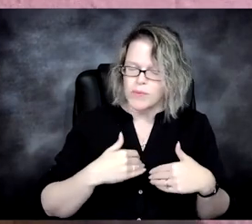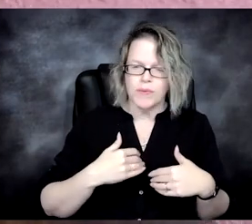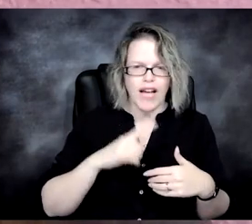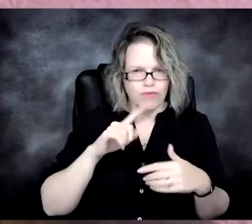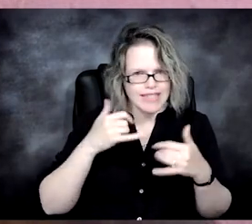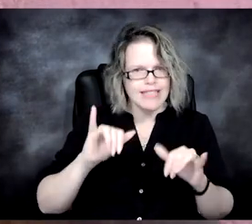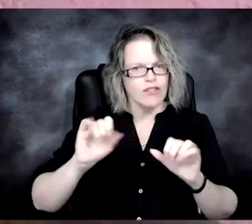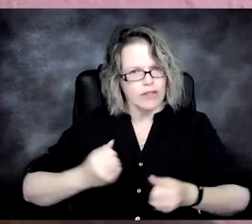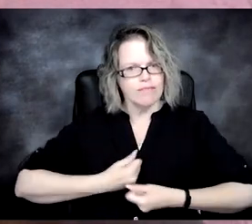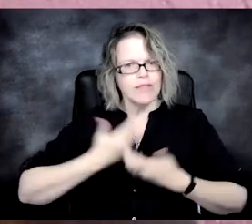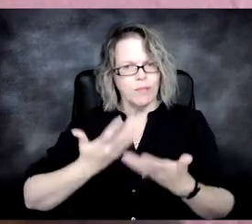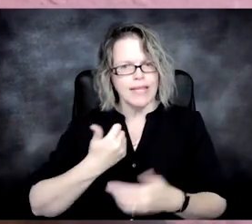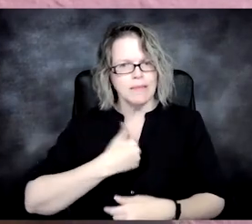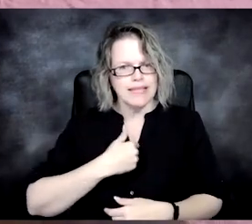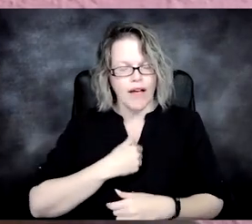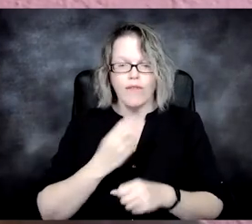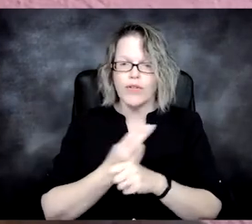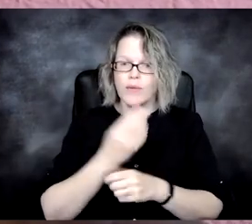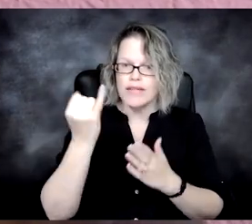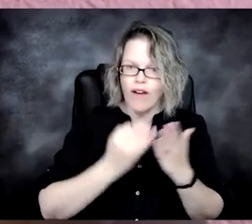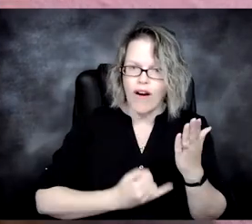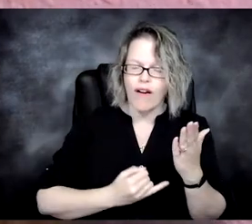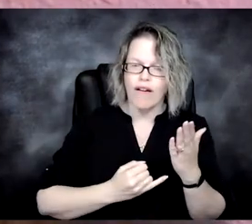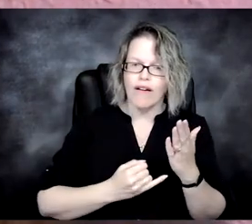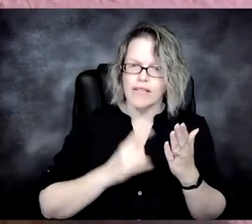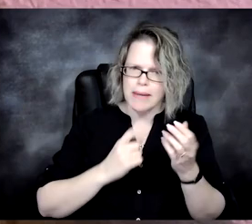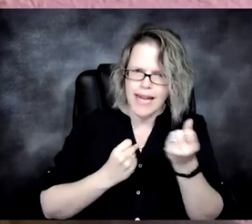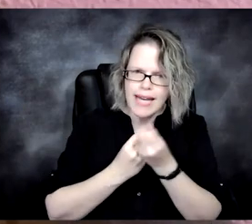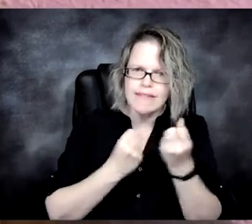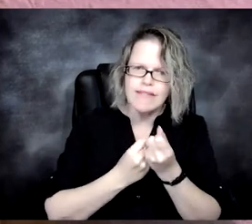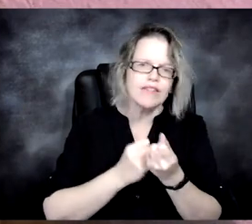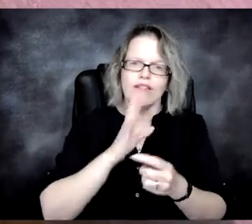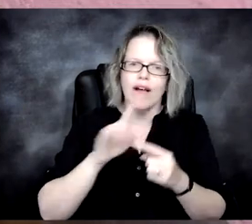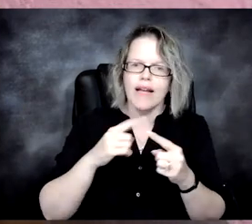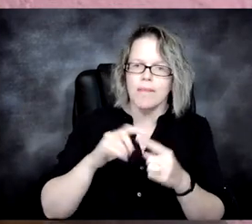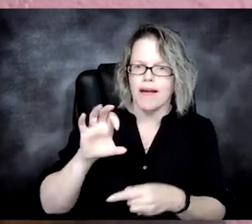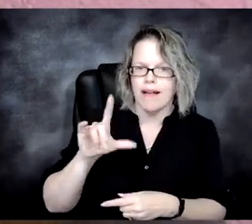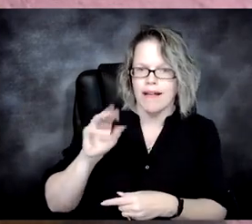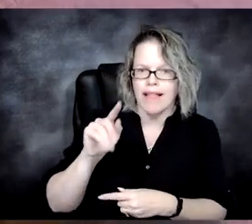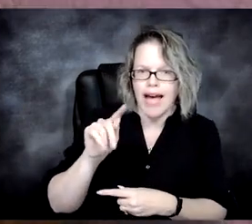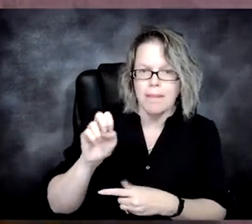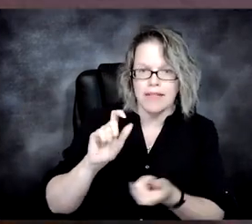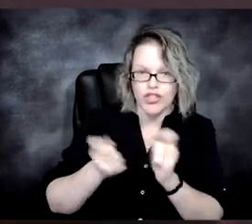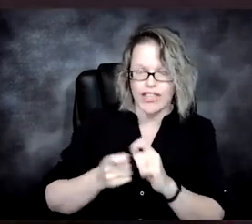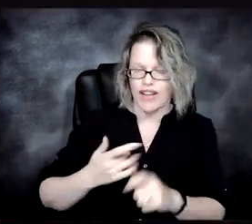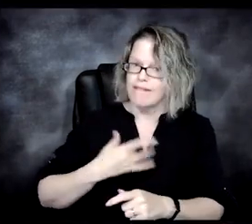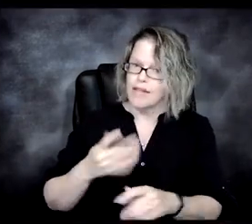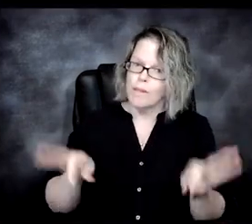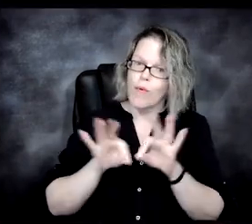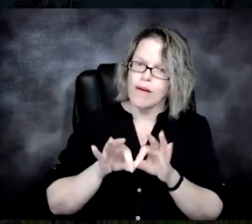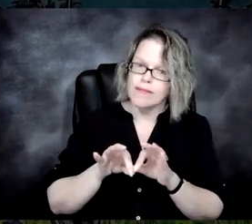express myself. I was also able to use art to be an activist and talk about climate change, which is an issue that I feel is really important to